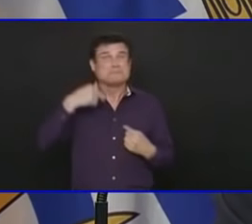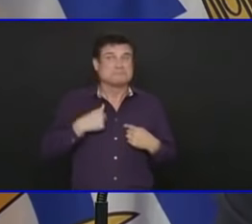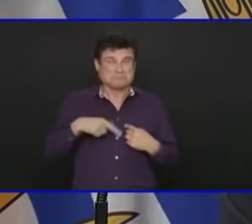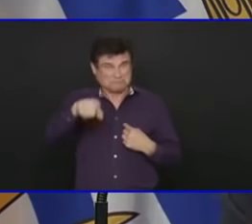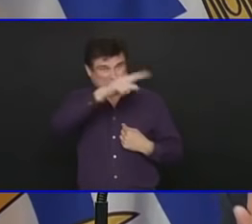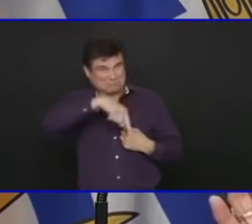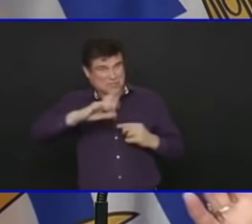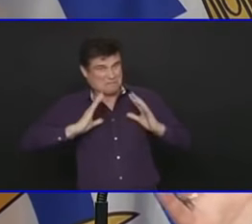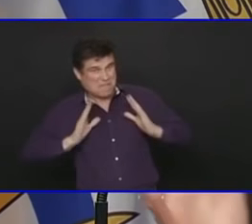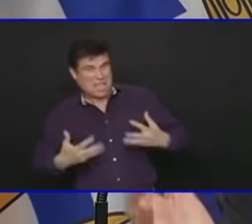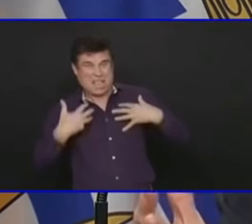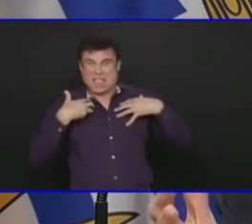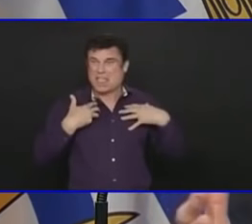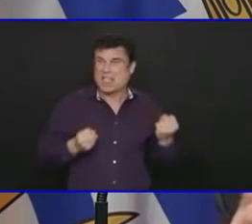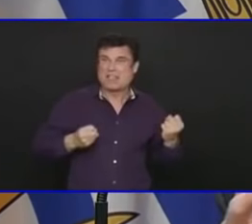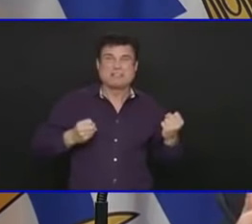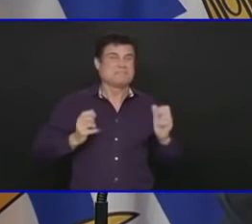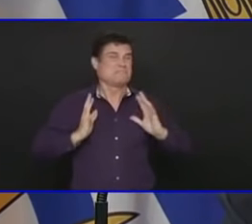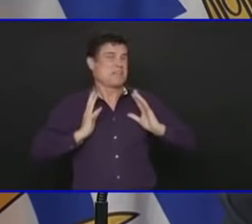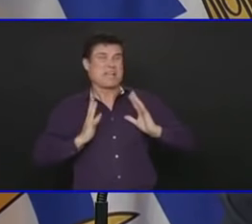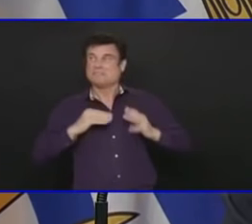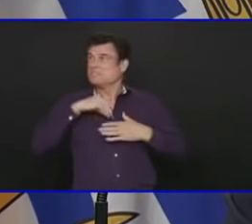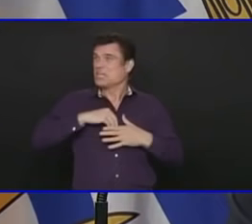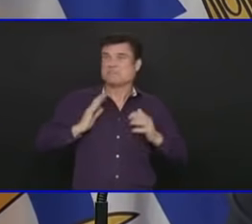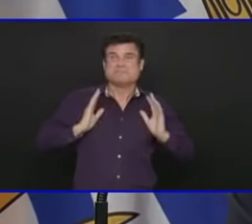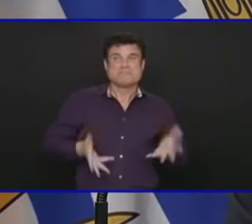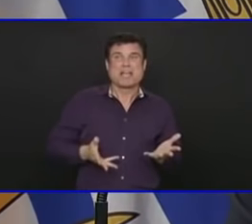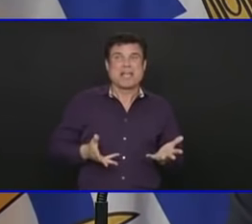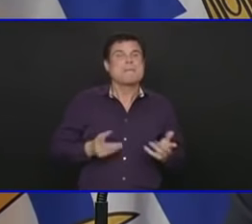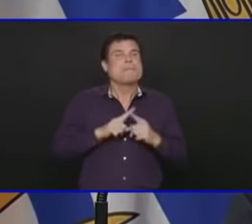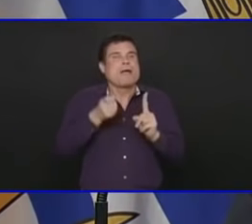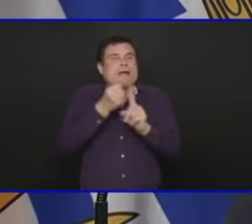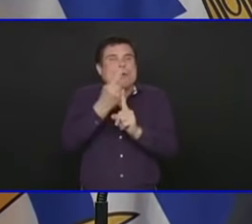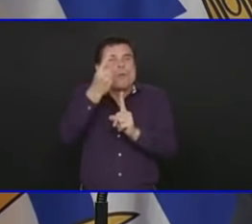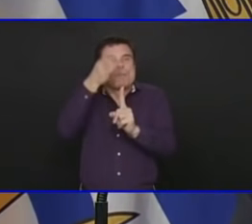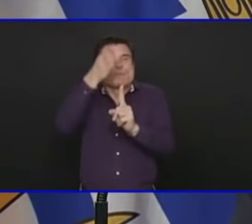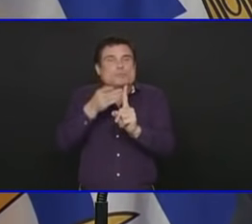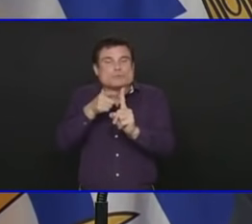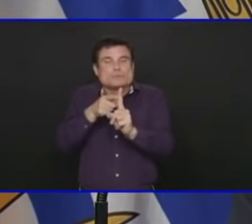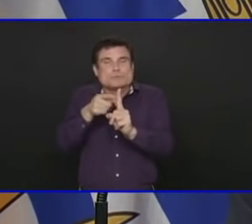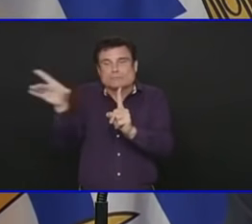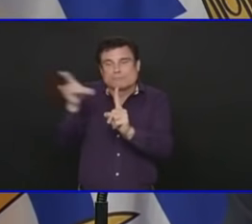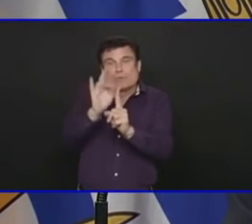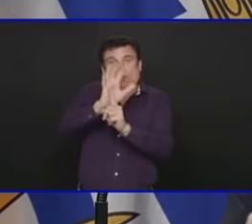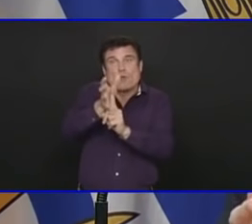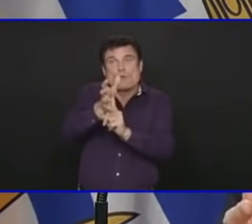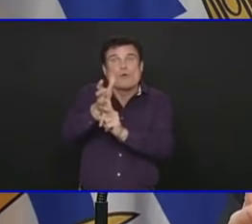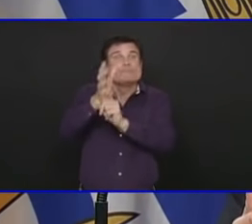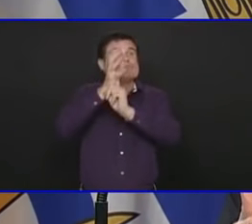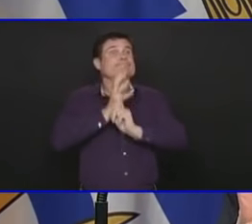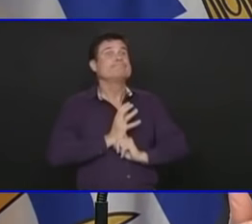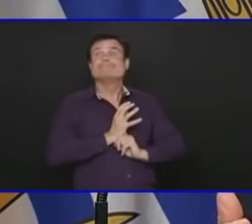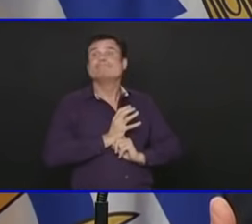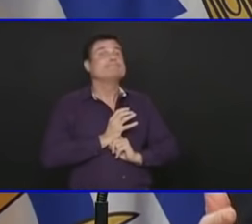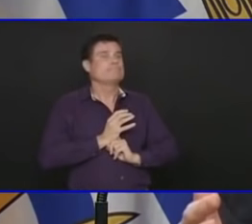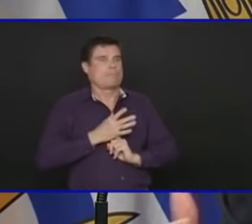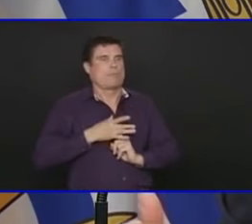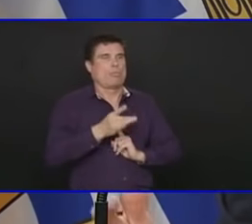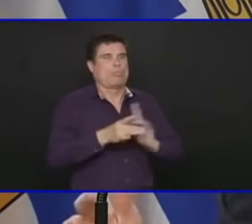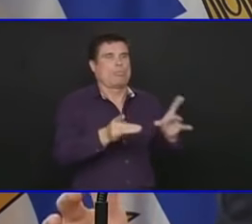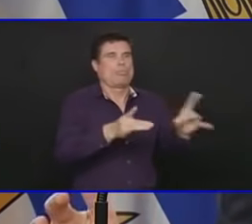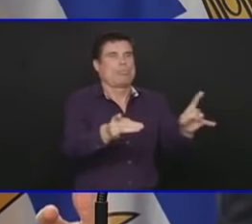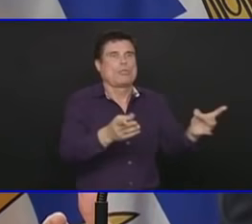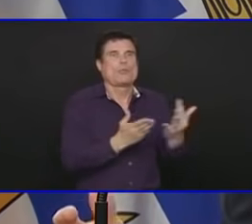able to maintain all of our borders in the same way. And it's very unlikely that we're going to be able to get down to